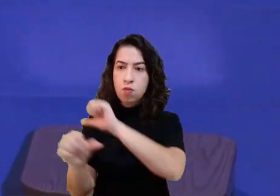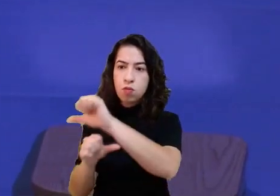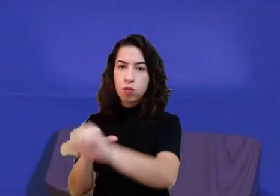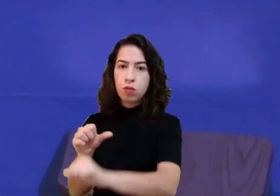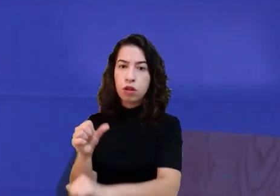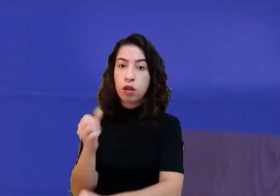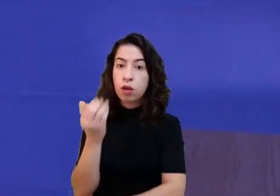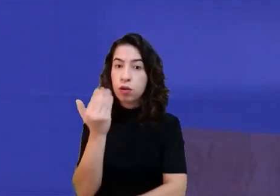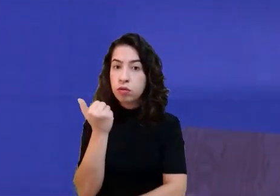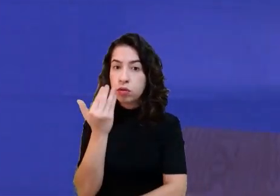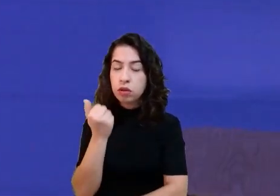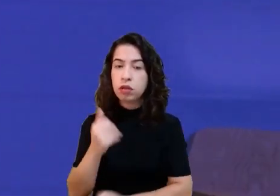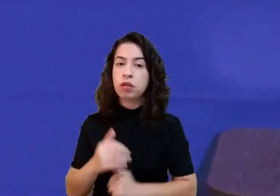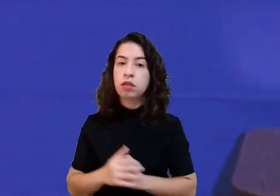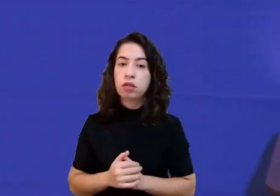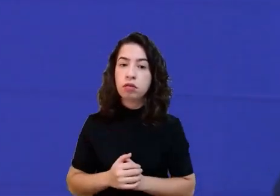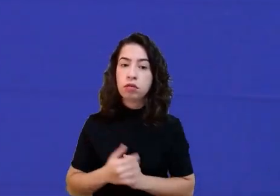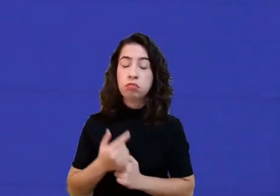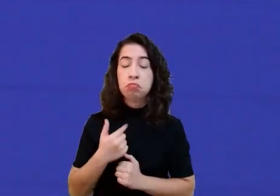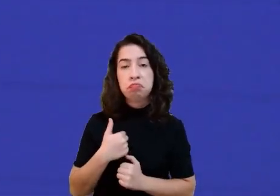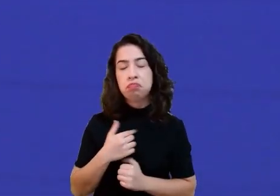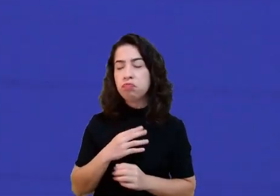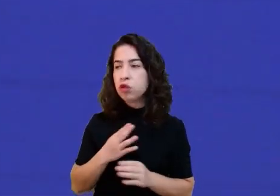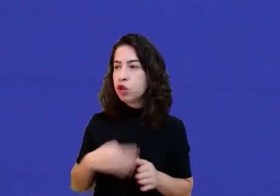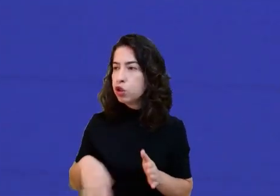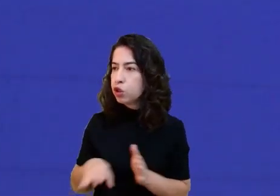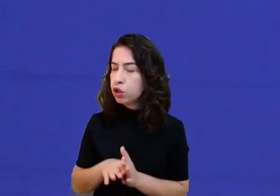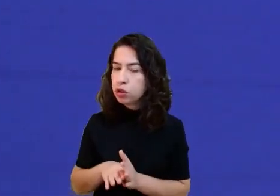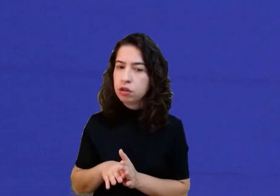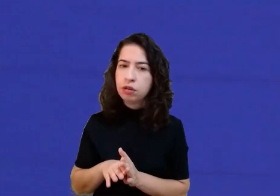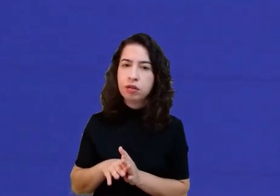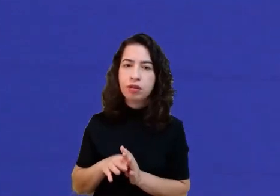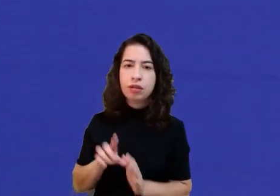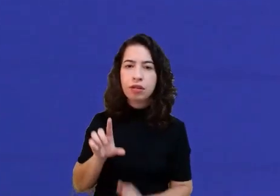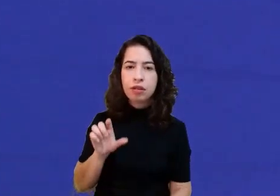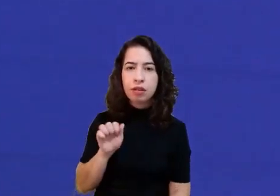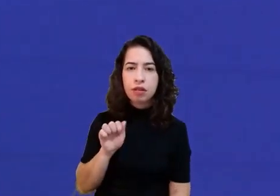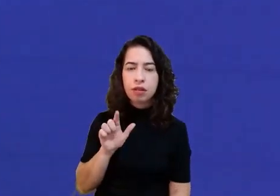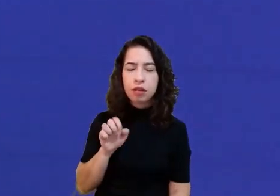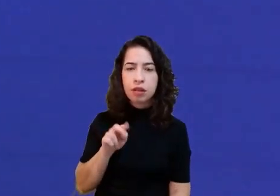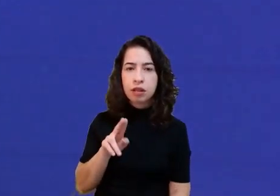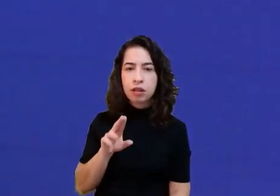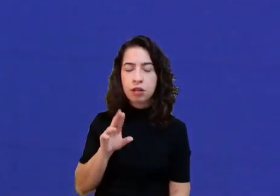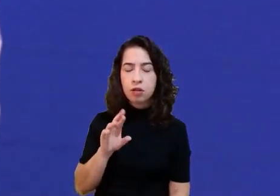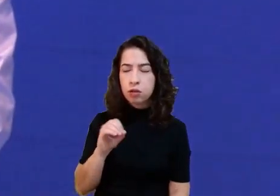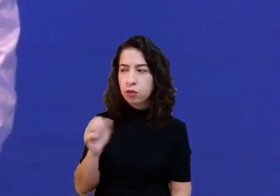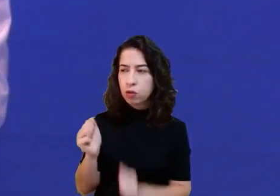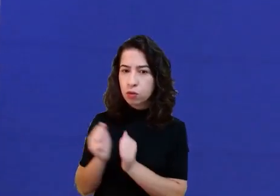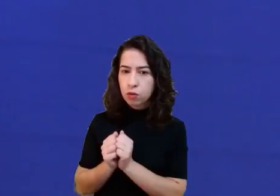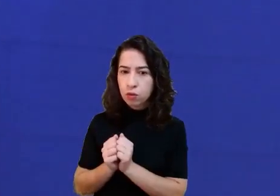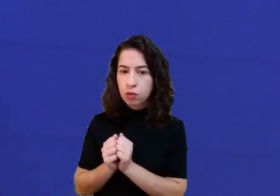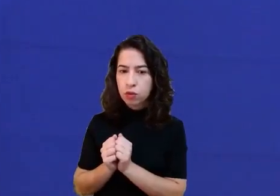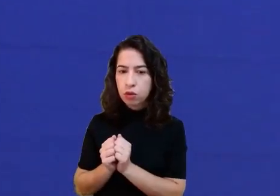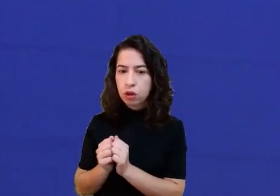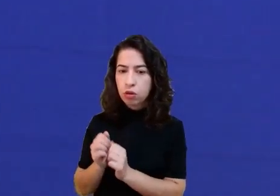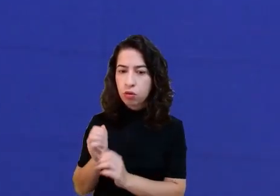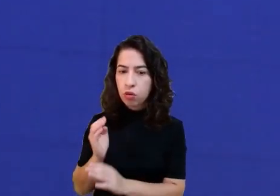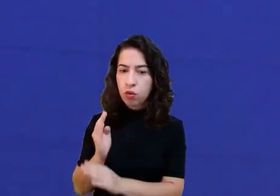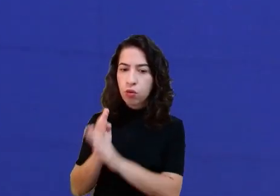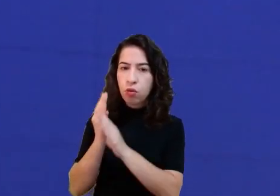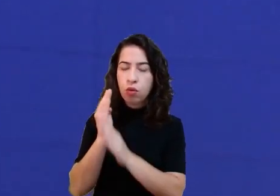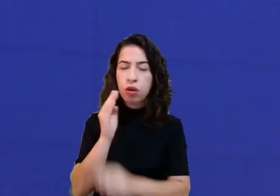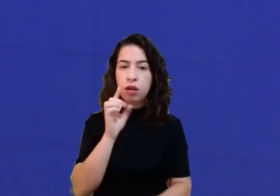food. And it's curious that when I get there, Alessandro was with me, we found